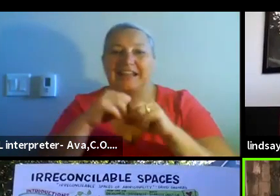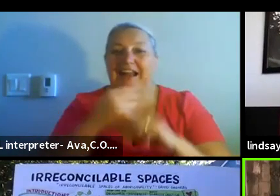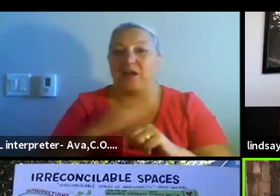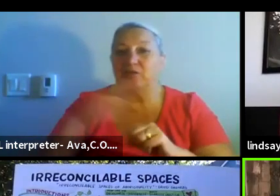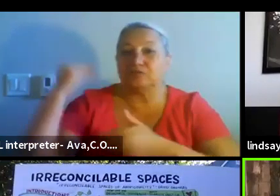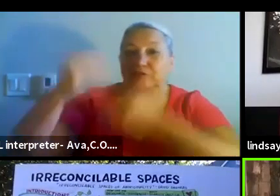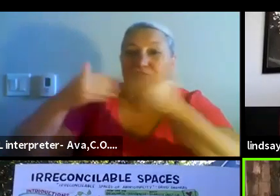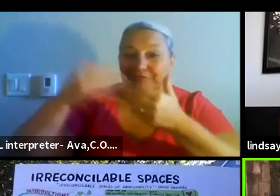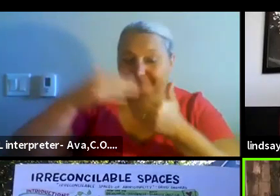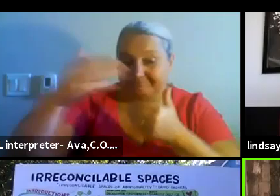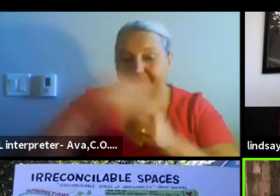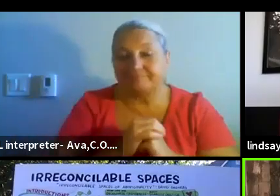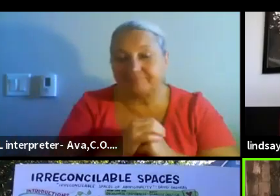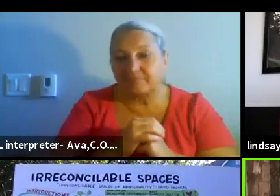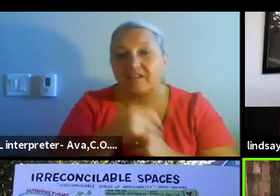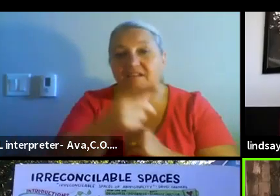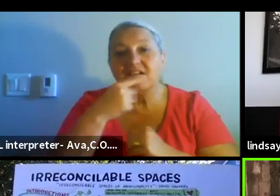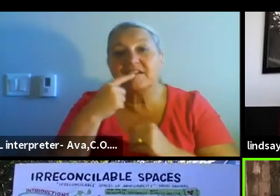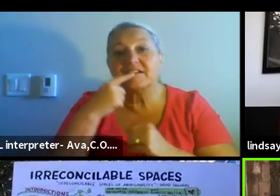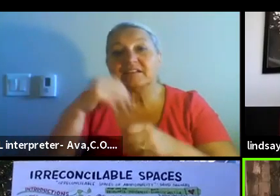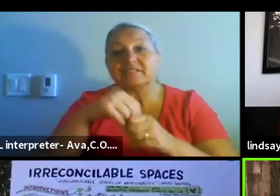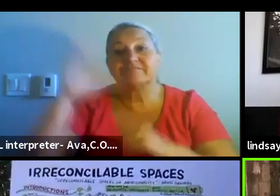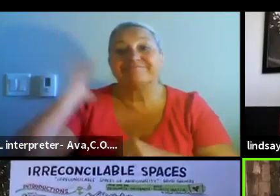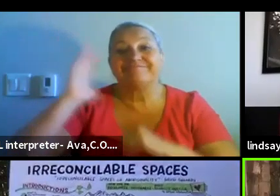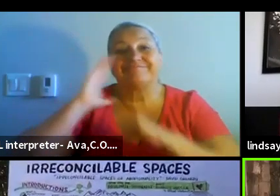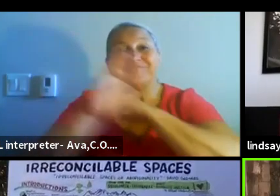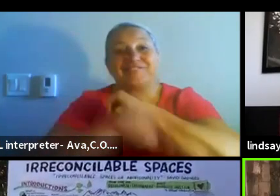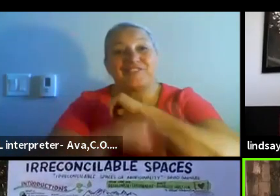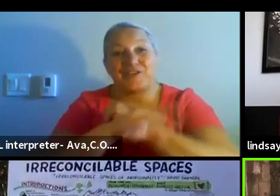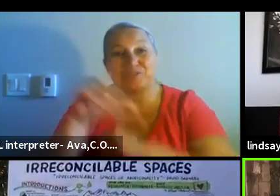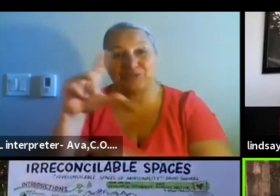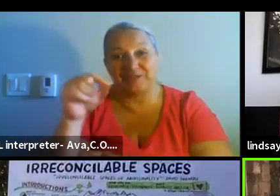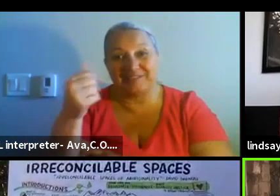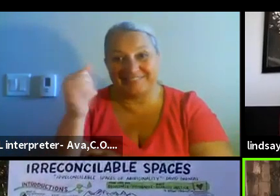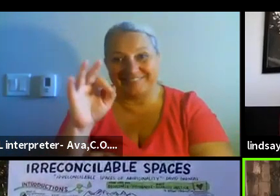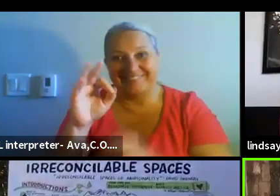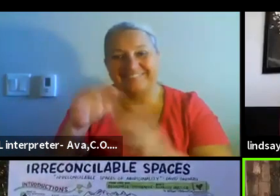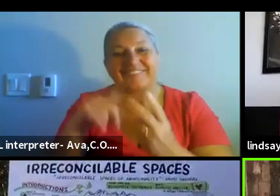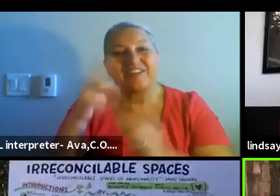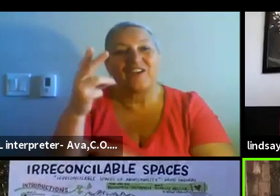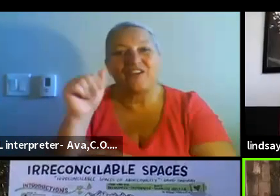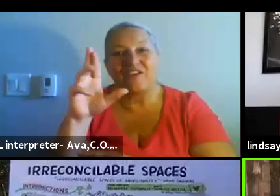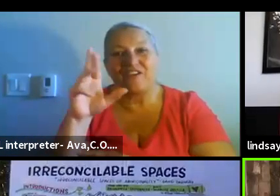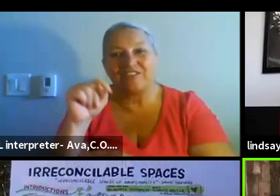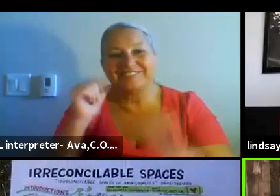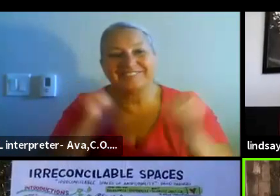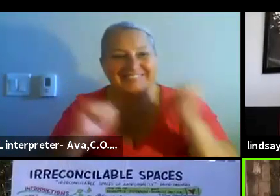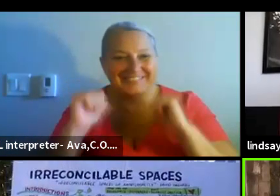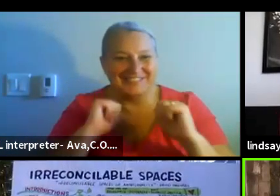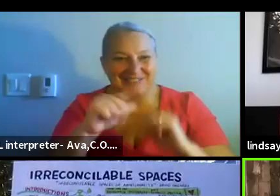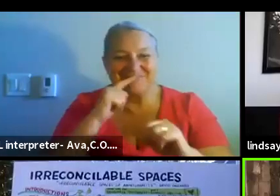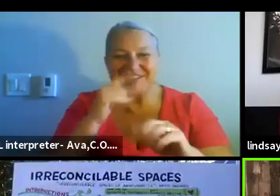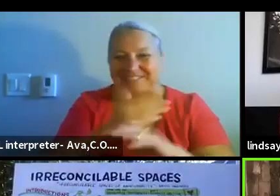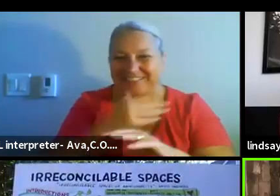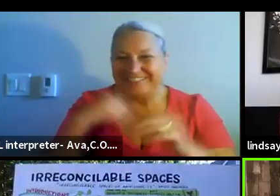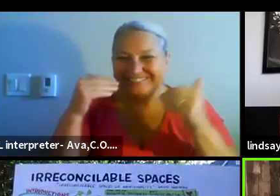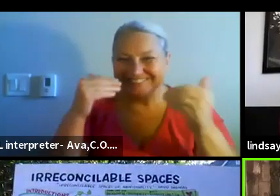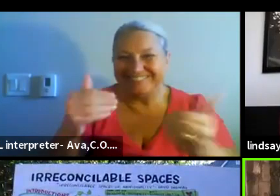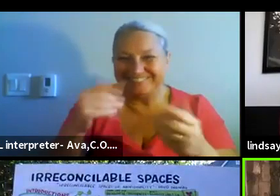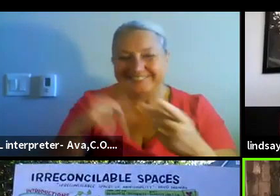In fall 2019, Heart House Theater, before which I sit